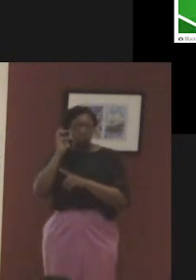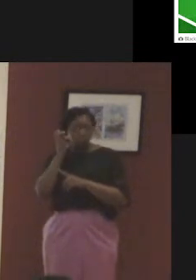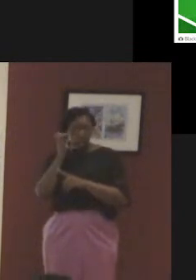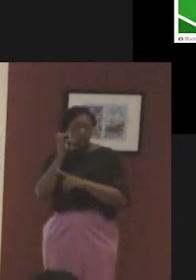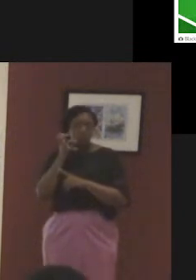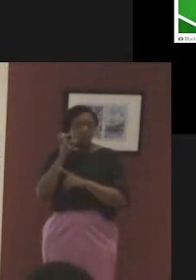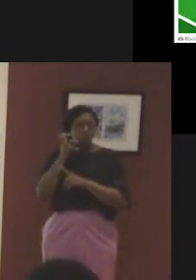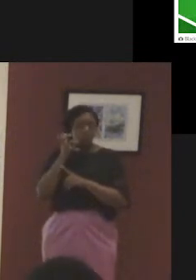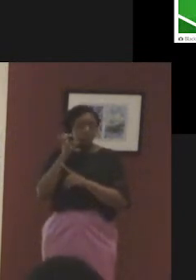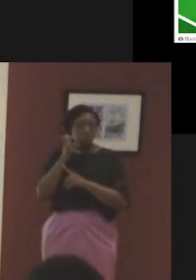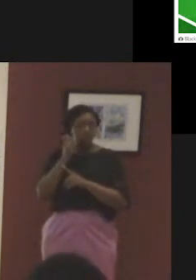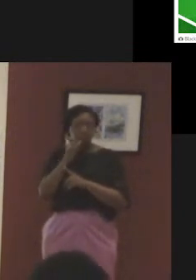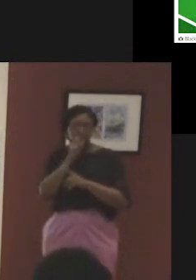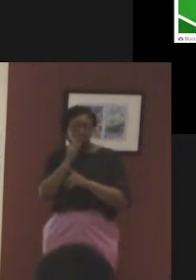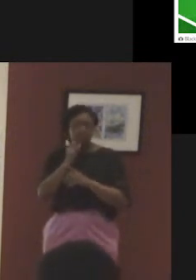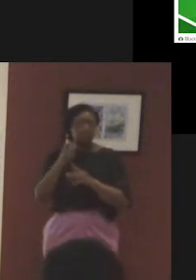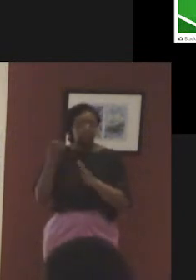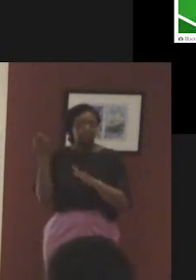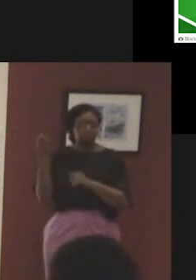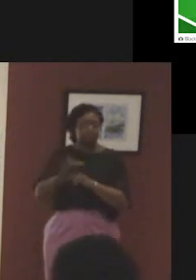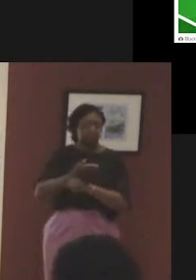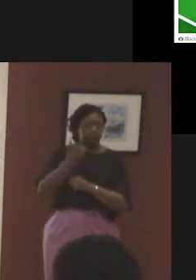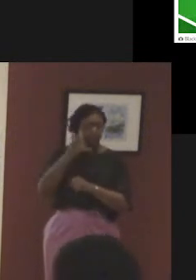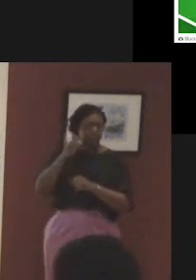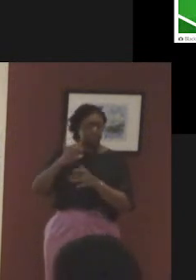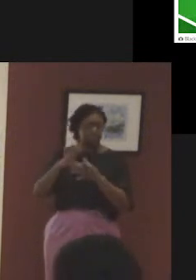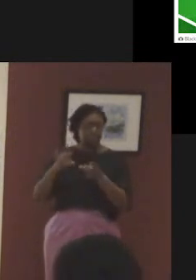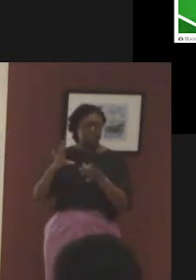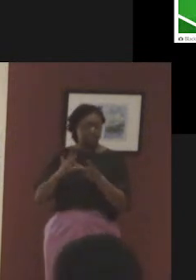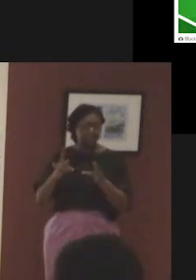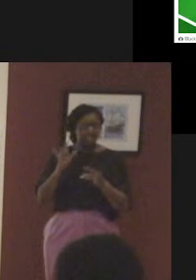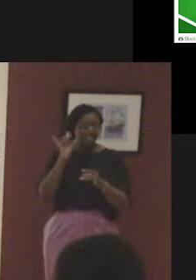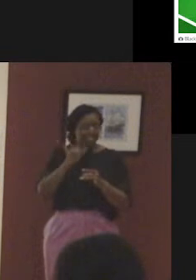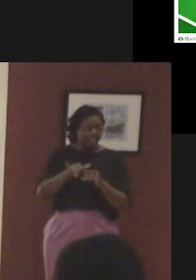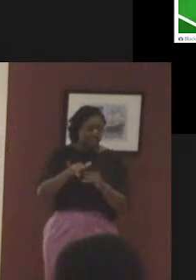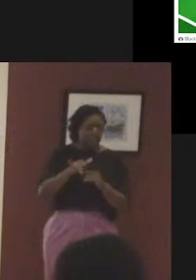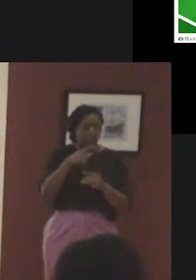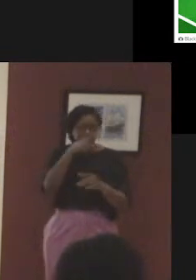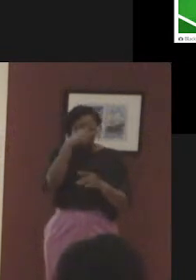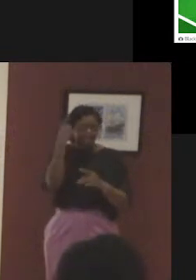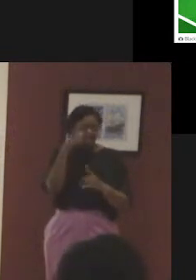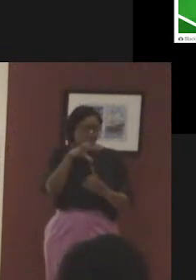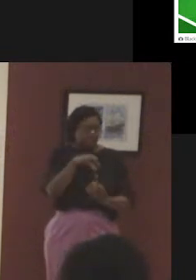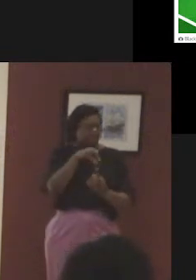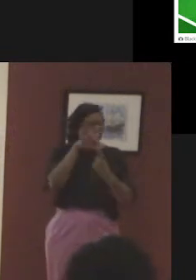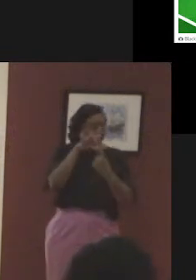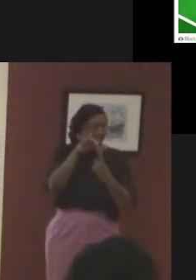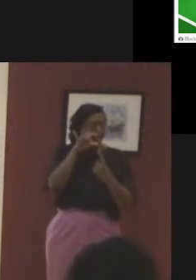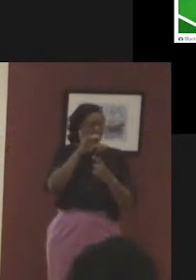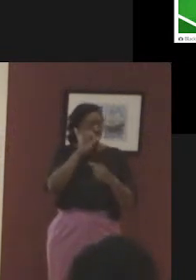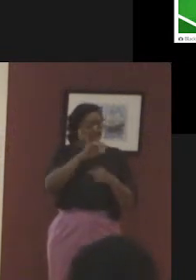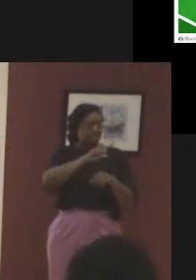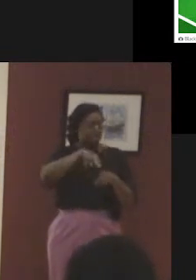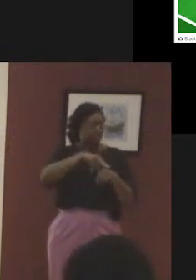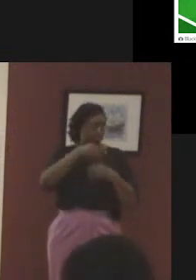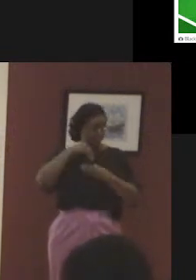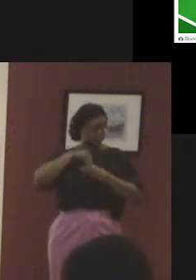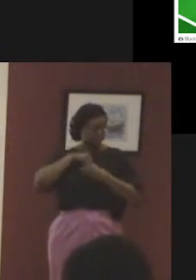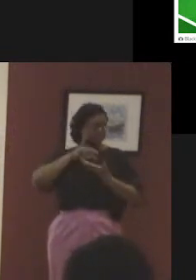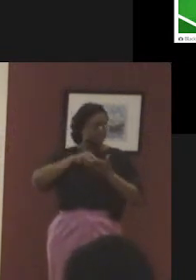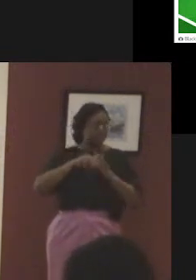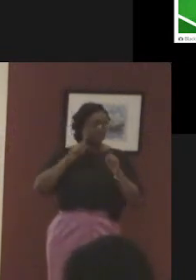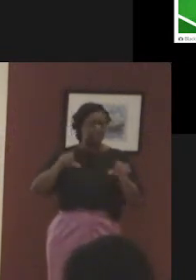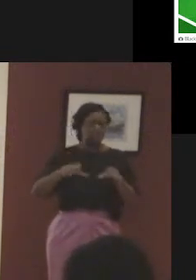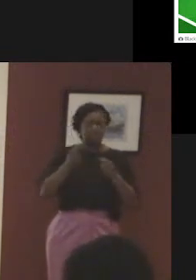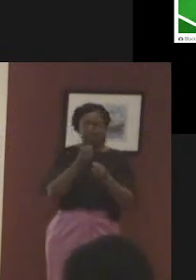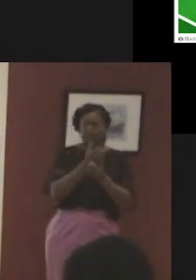fired for this comment, right? I'm talking again about this Black exceptionalism. They're natural, they can do anything. We